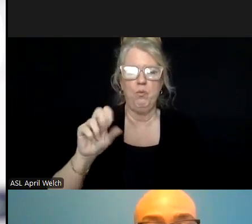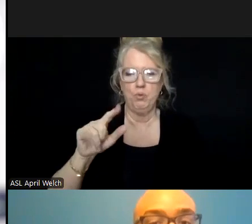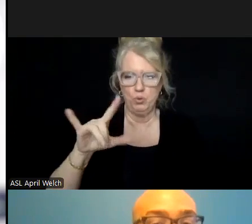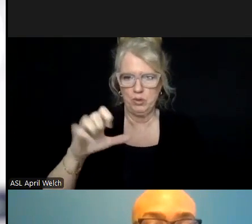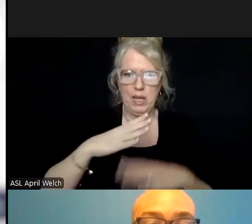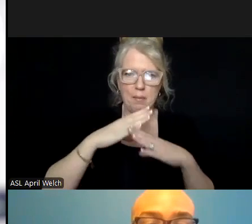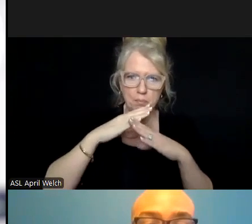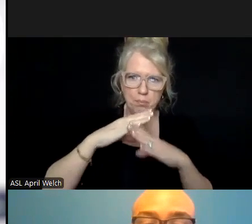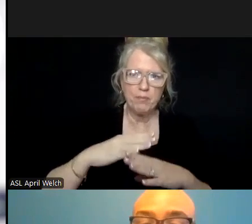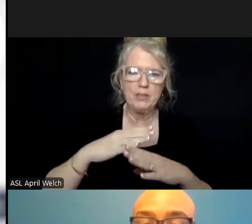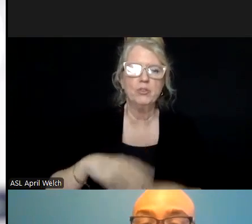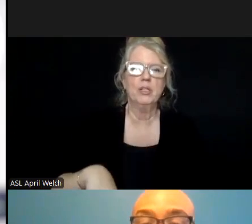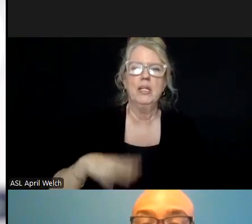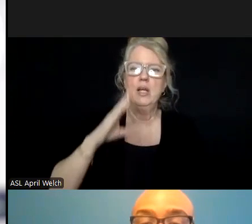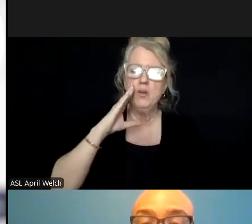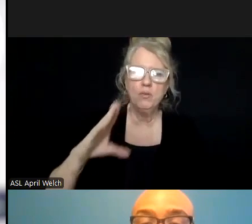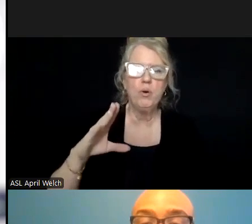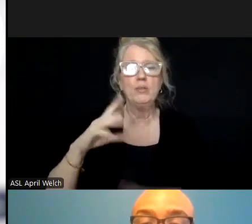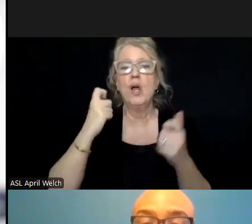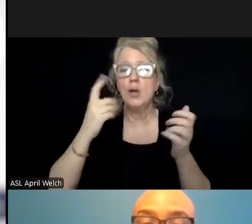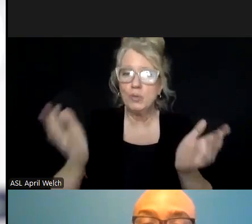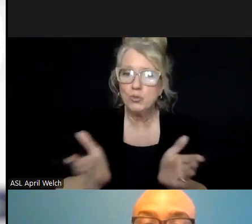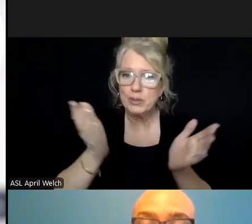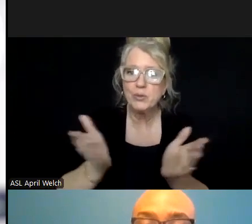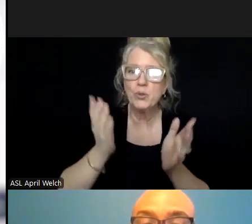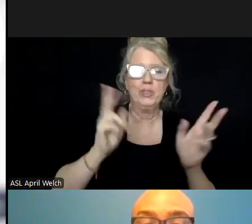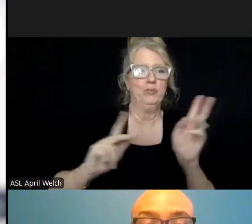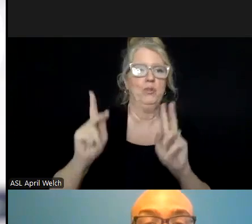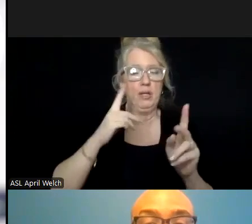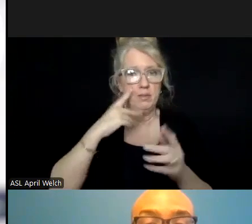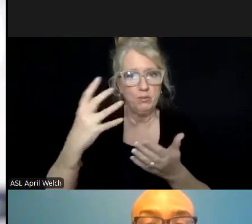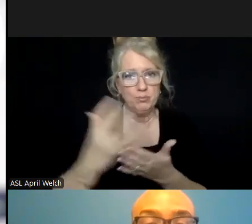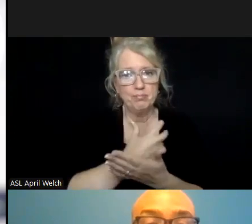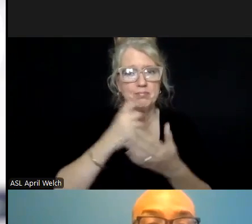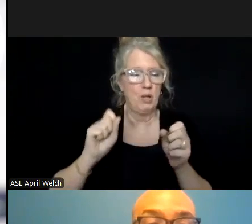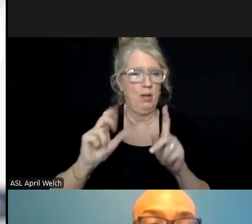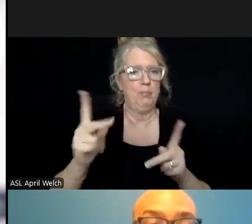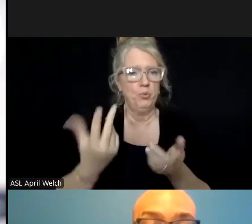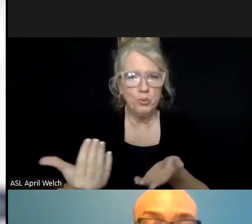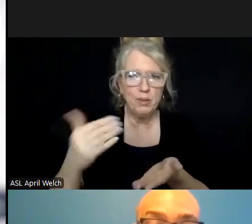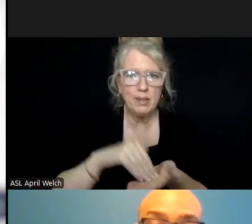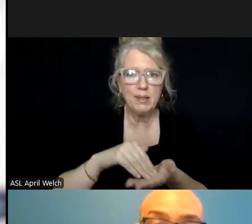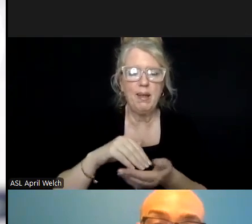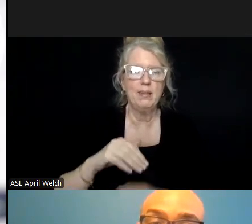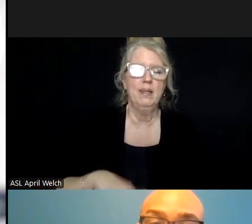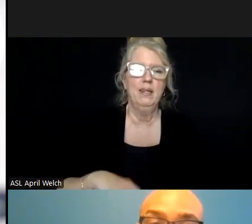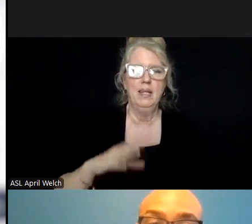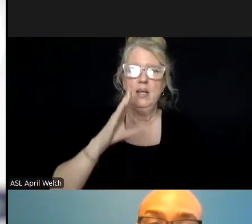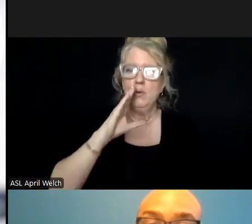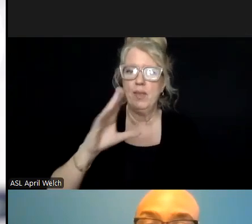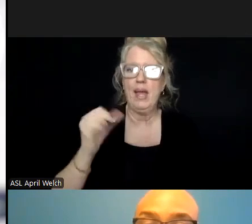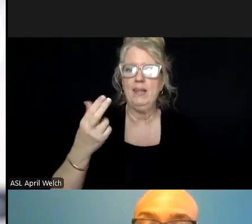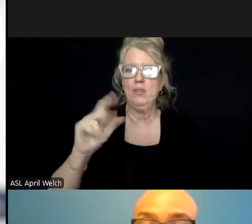prevention on SAMHSA's page. And so I encourage folks, if you get an opportunity, again, I'm going to put the link in the